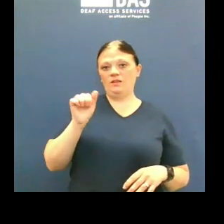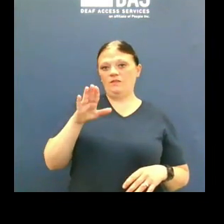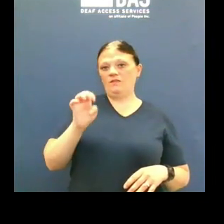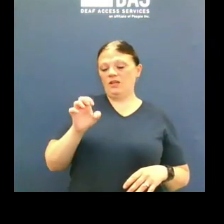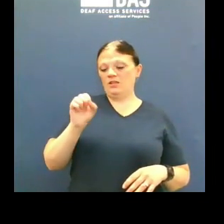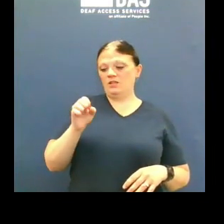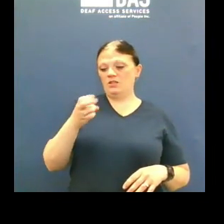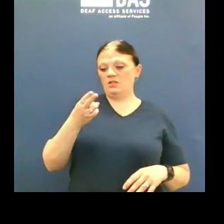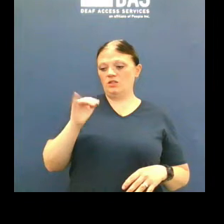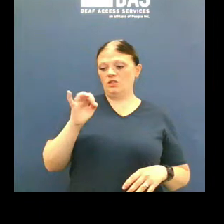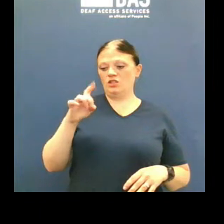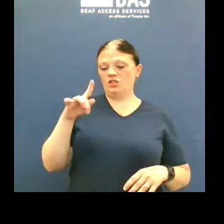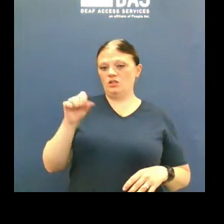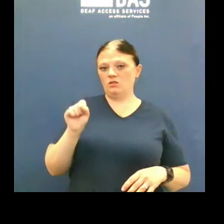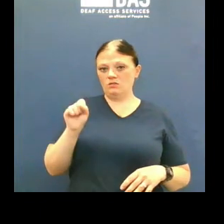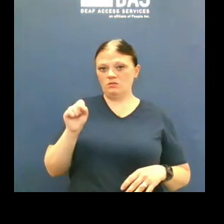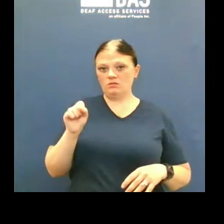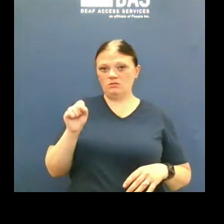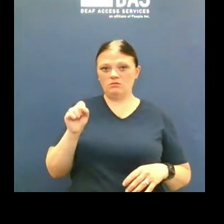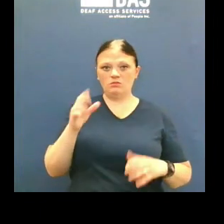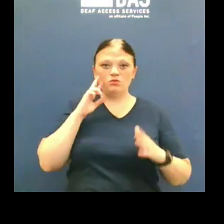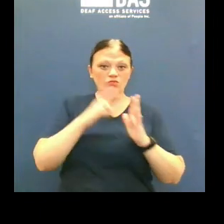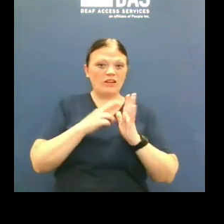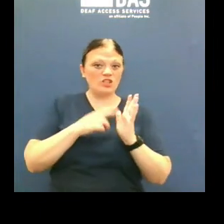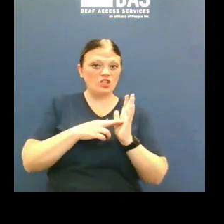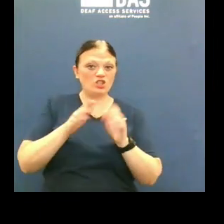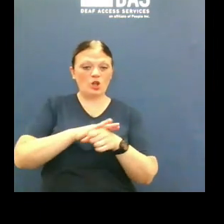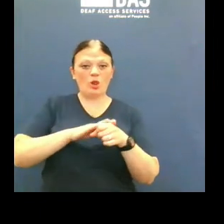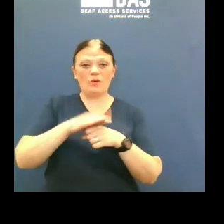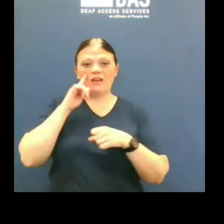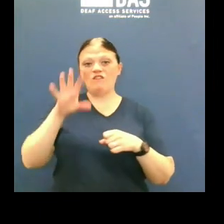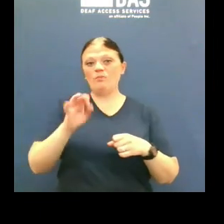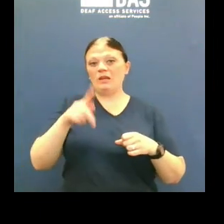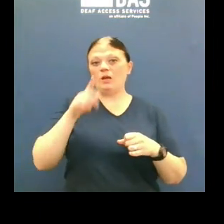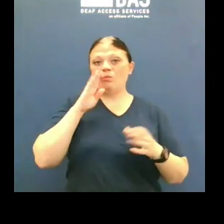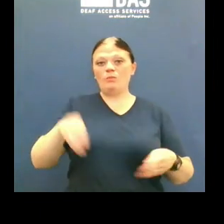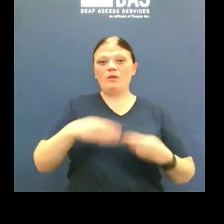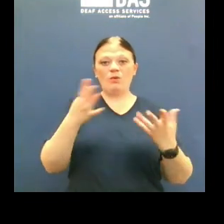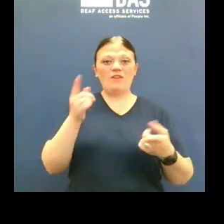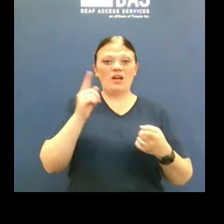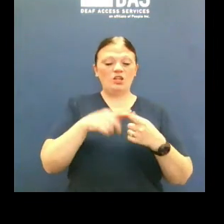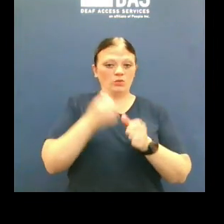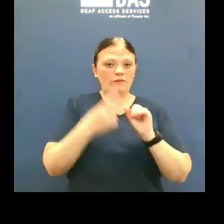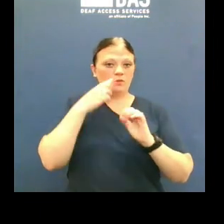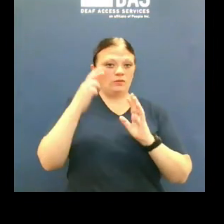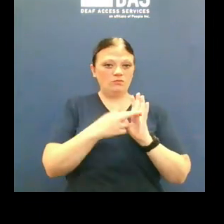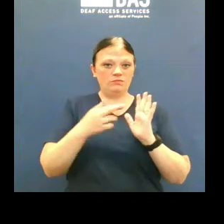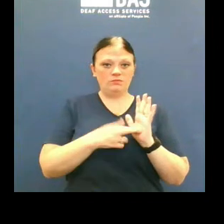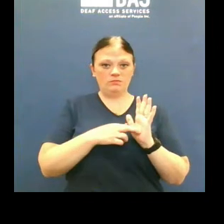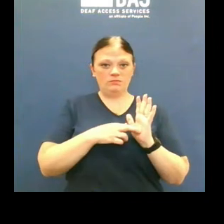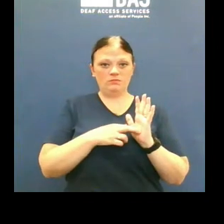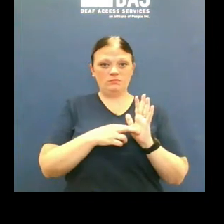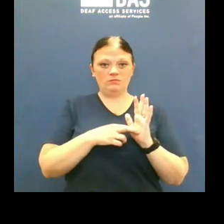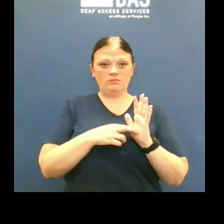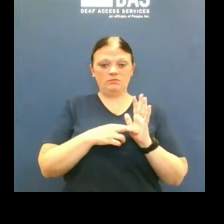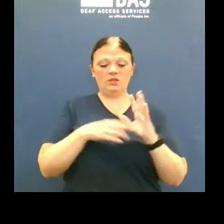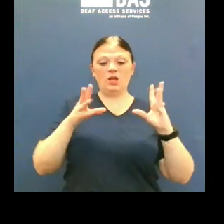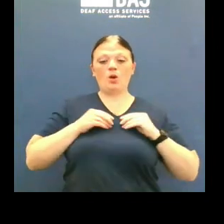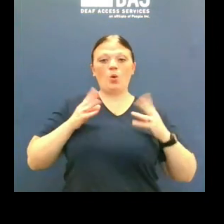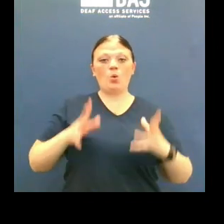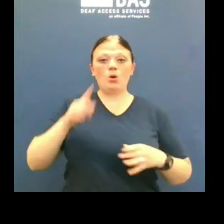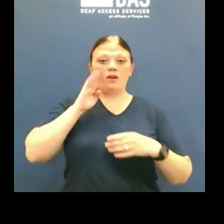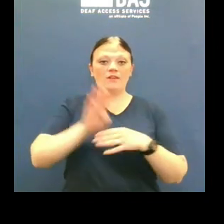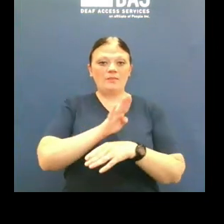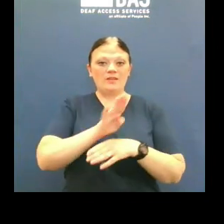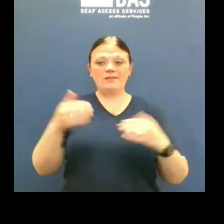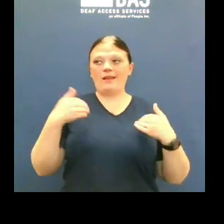www.erie.gov/face shields to register. The locations for pickup will be provided to those who register. An owner of a business